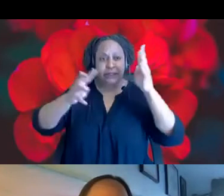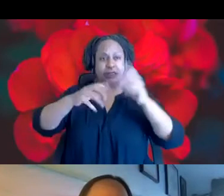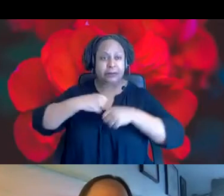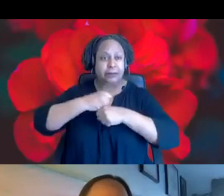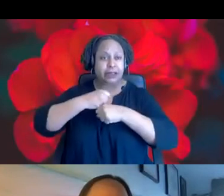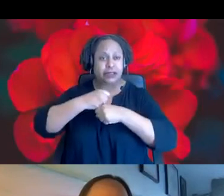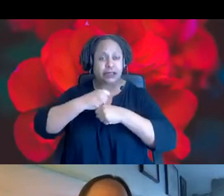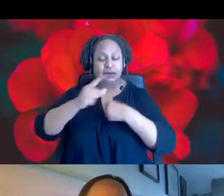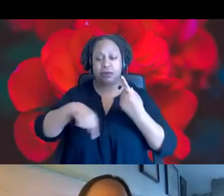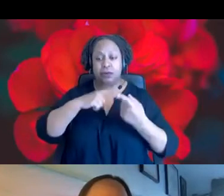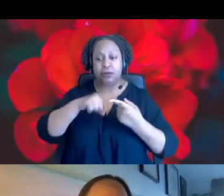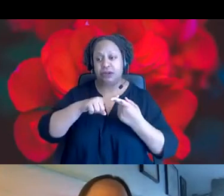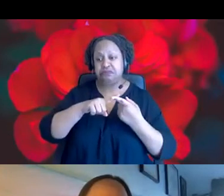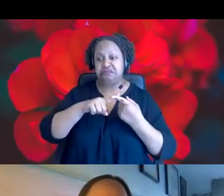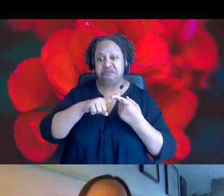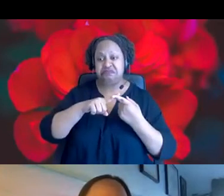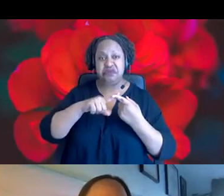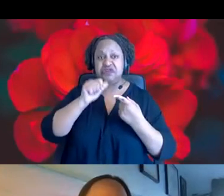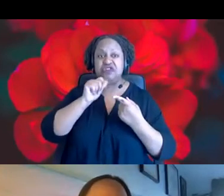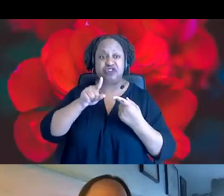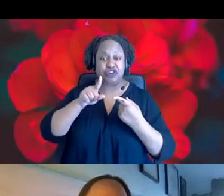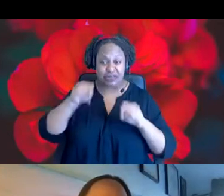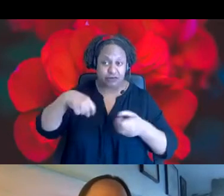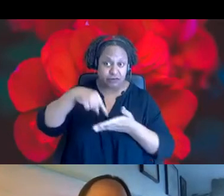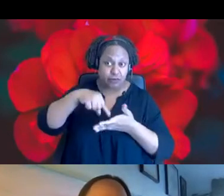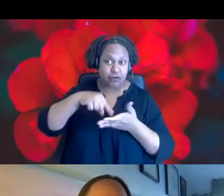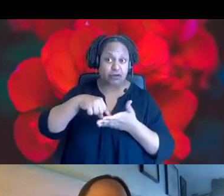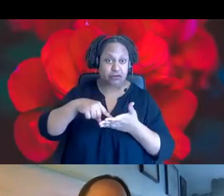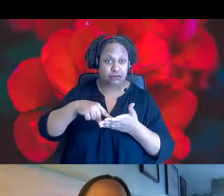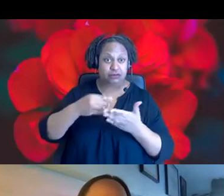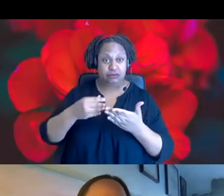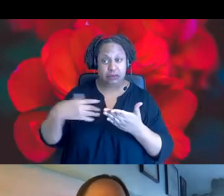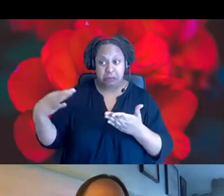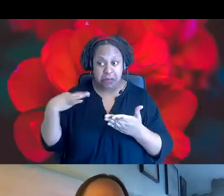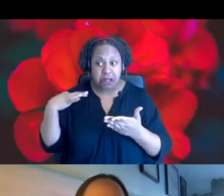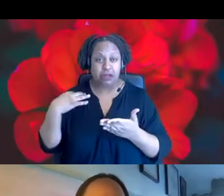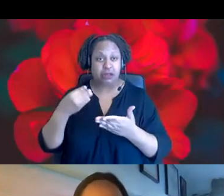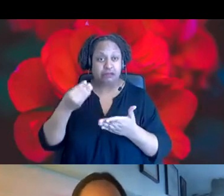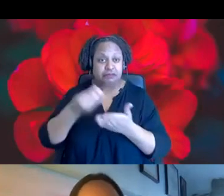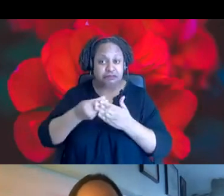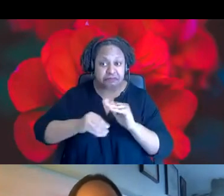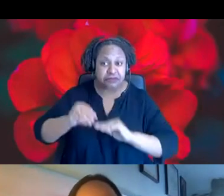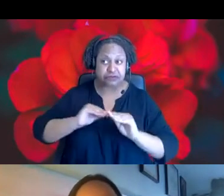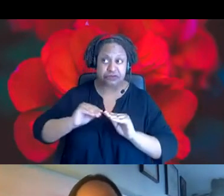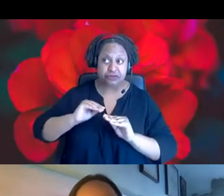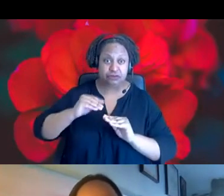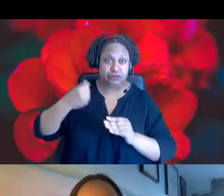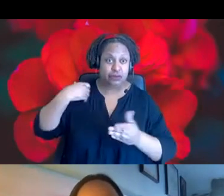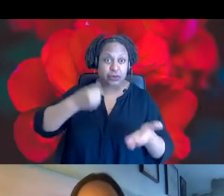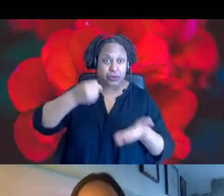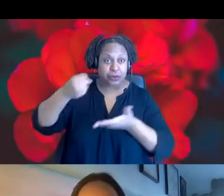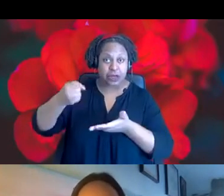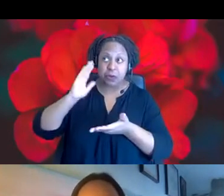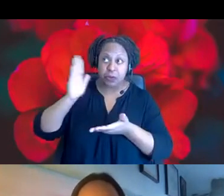when you don't know if you can afford to make it? I mean, I'm saying this very badly and very all over the place, but I think that's bang